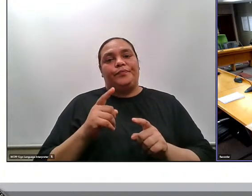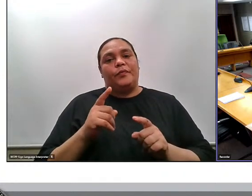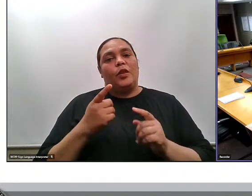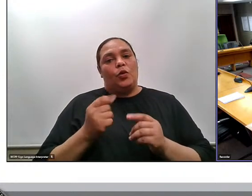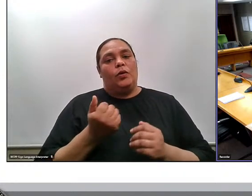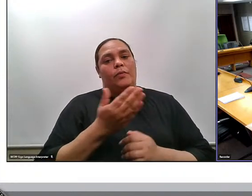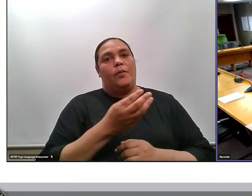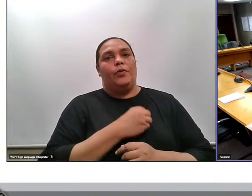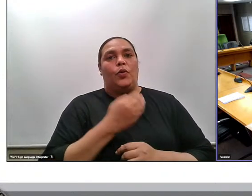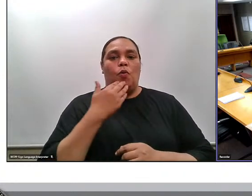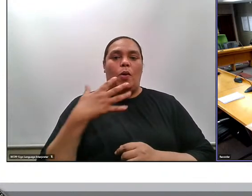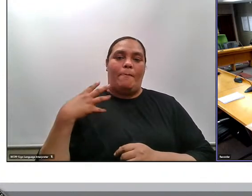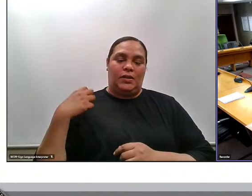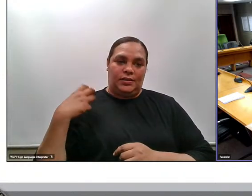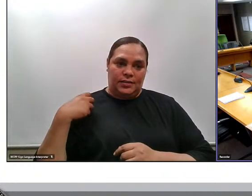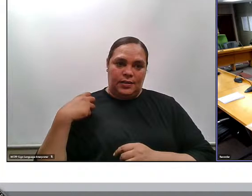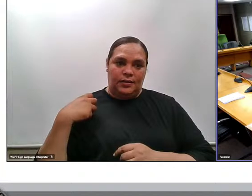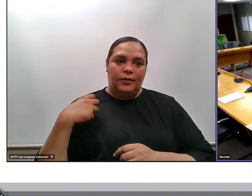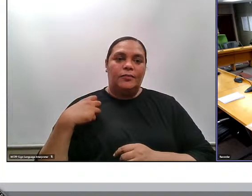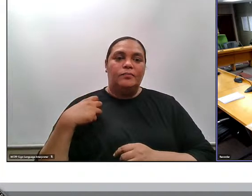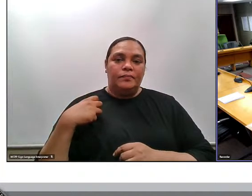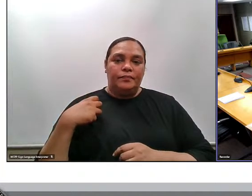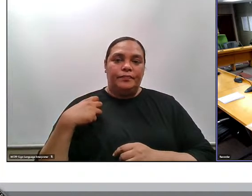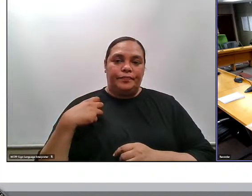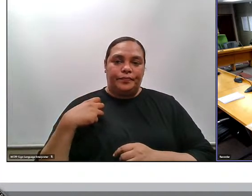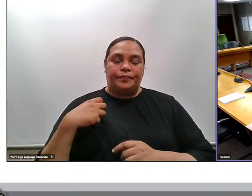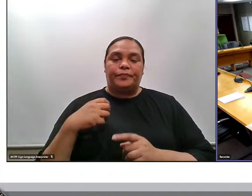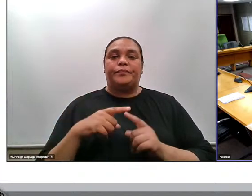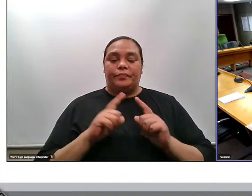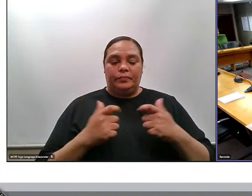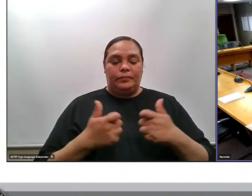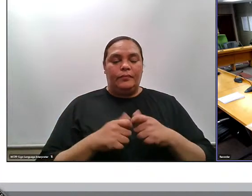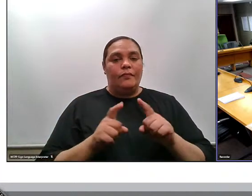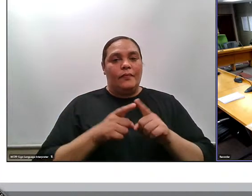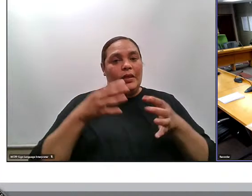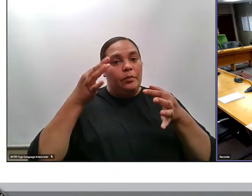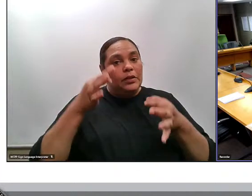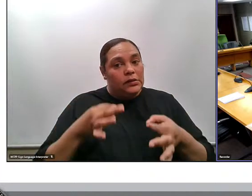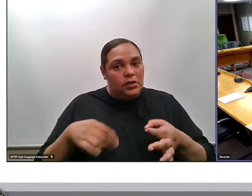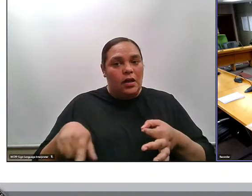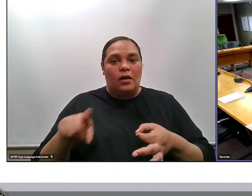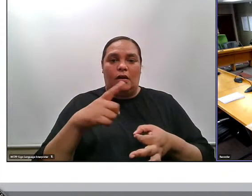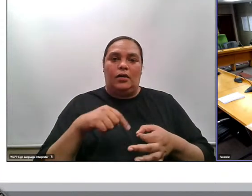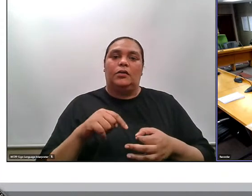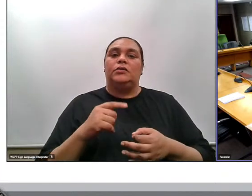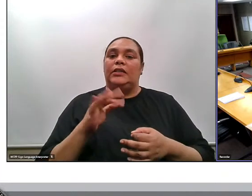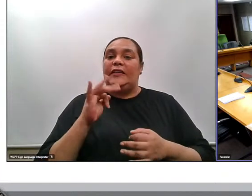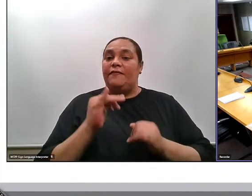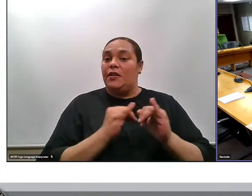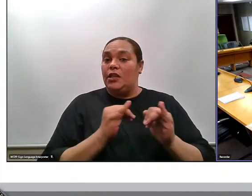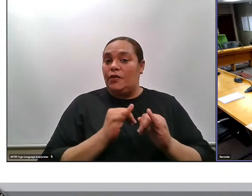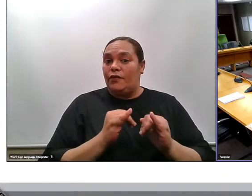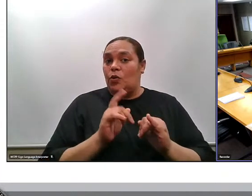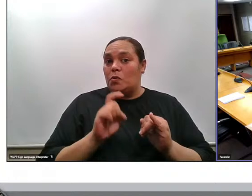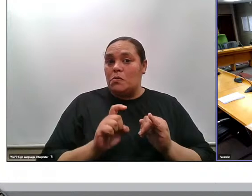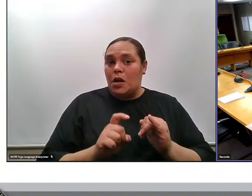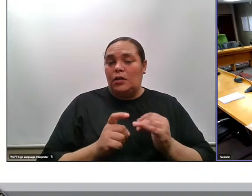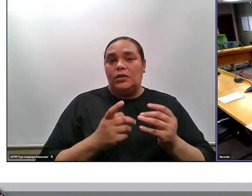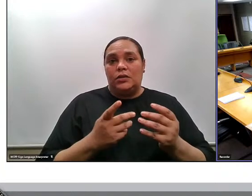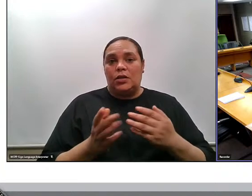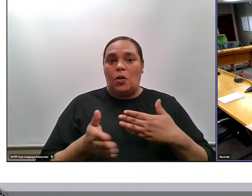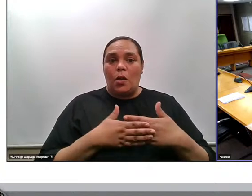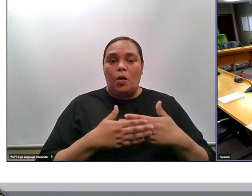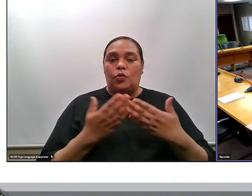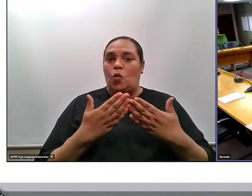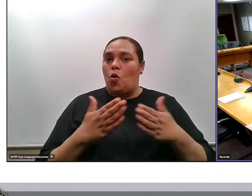to the minister. The committee will also decide on whether the interviews should be closed or